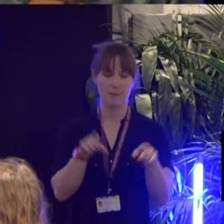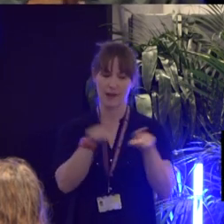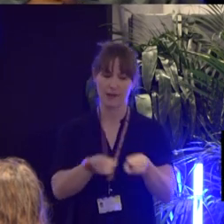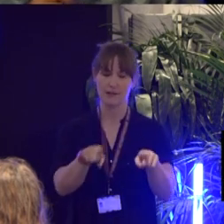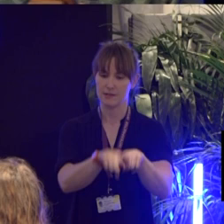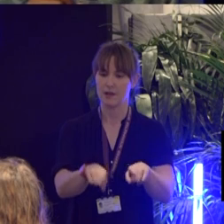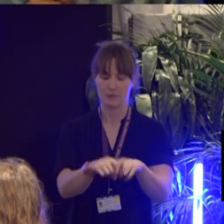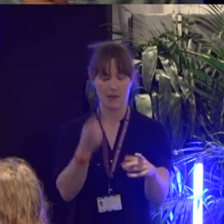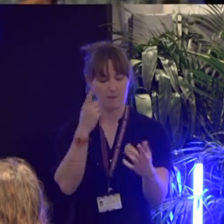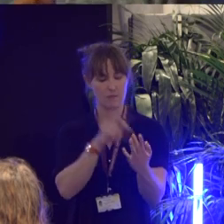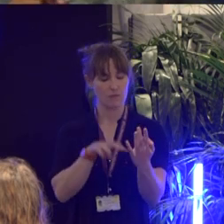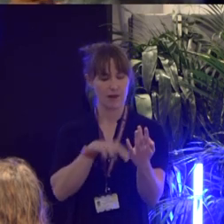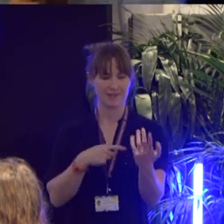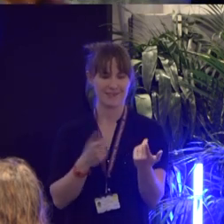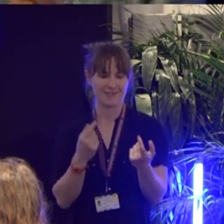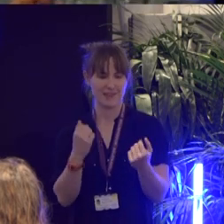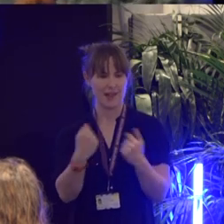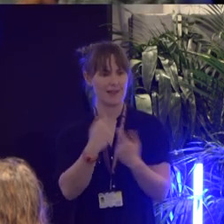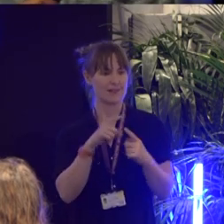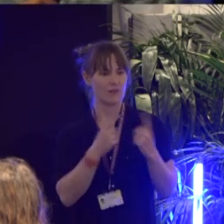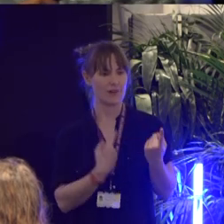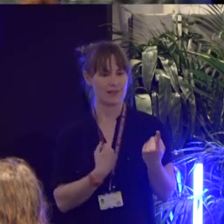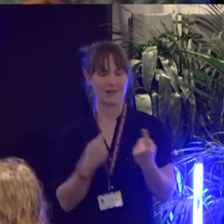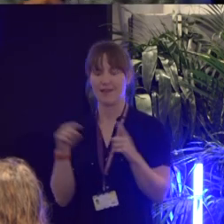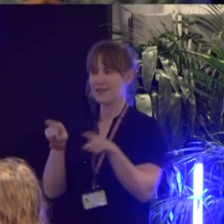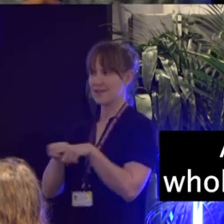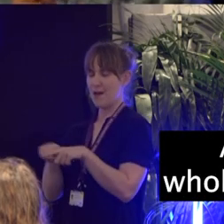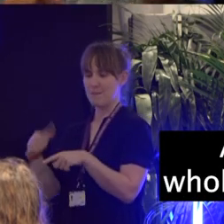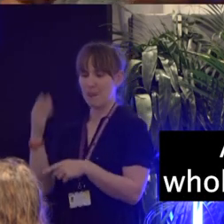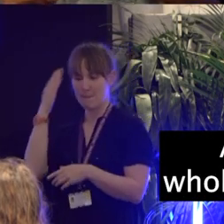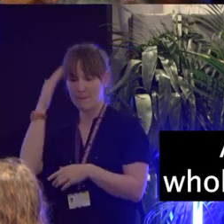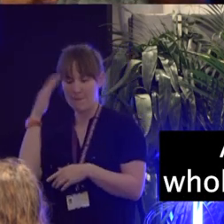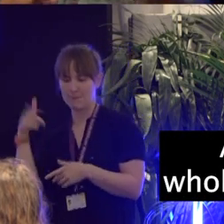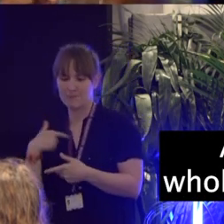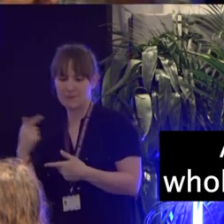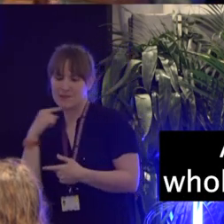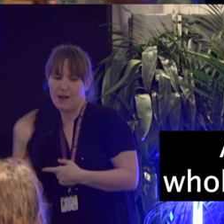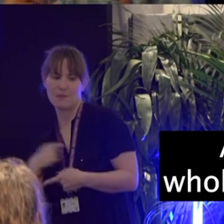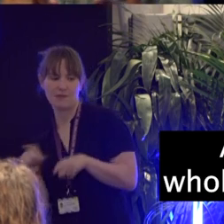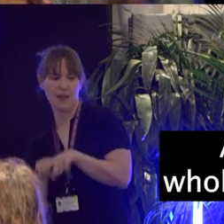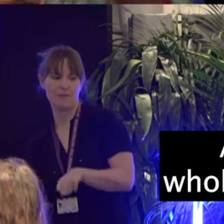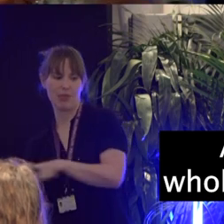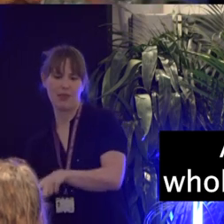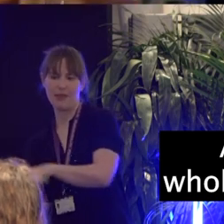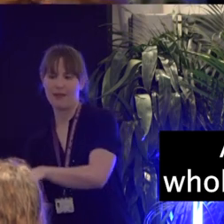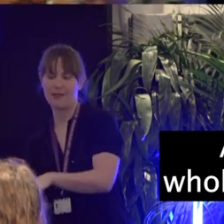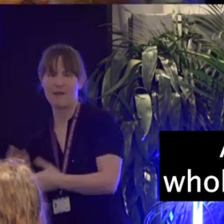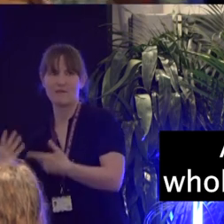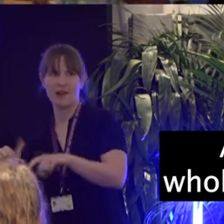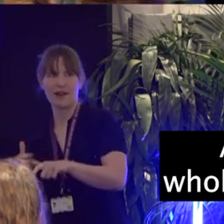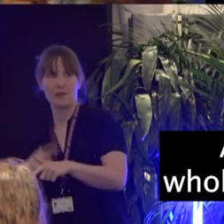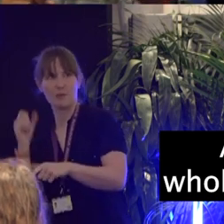the same thing over and over again, and that one day I'm like, oh, I get it now. And actually, I wonder, by saying this whole novelty thing, do we